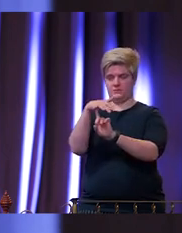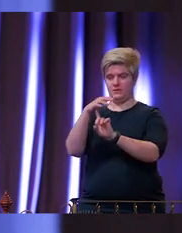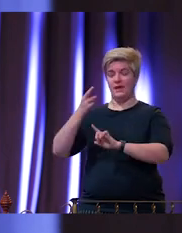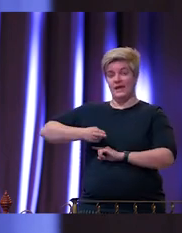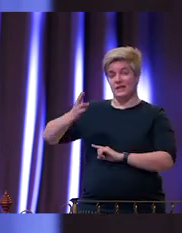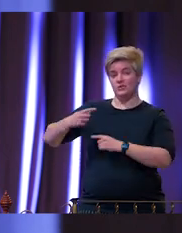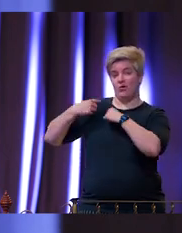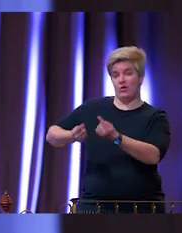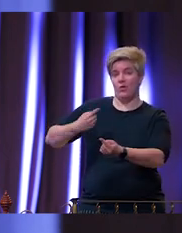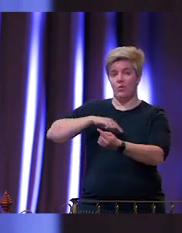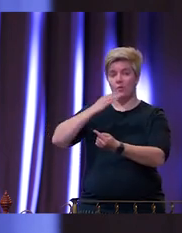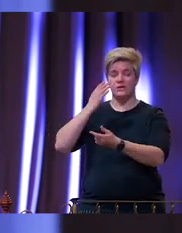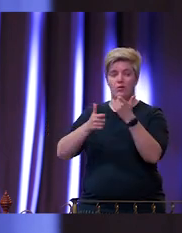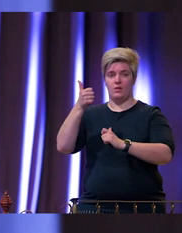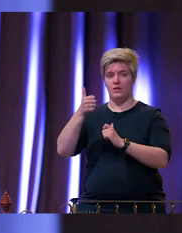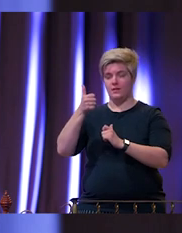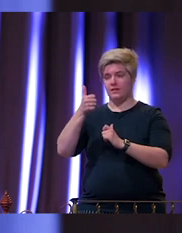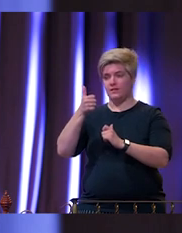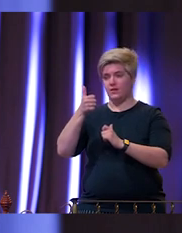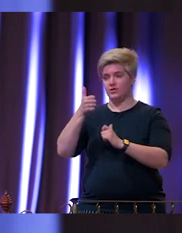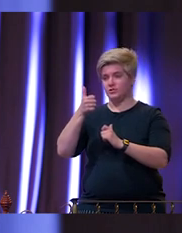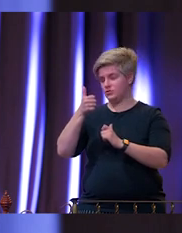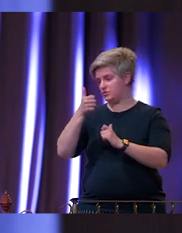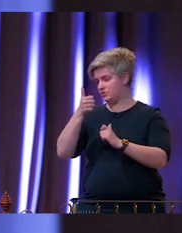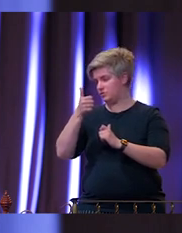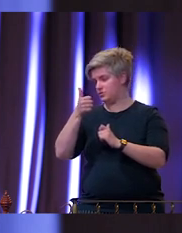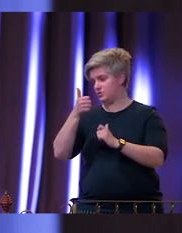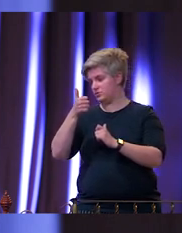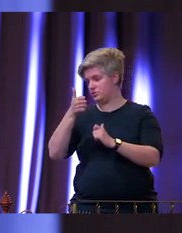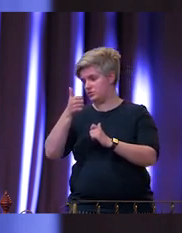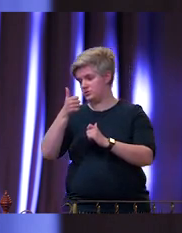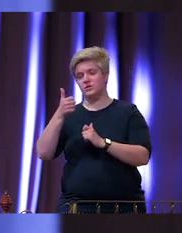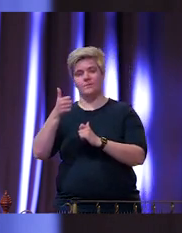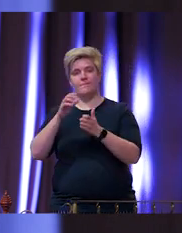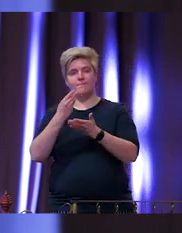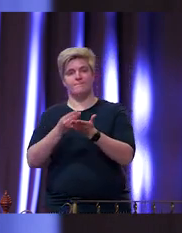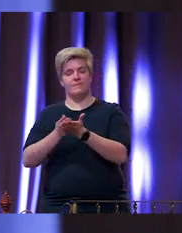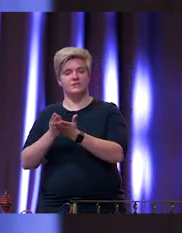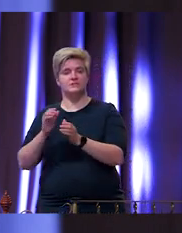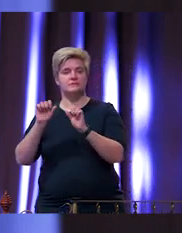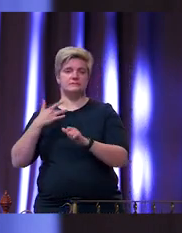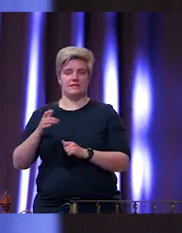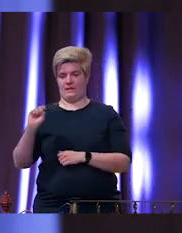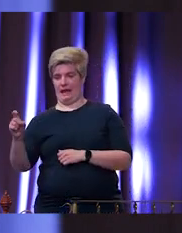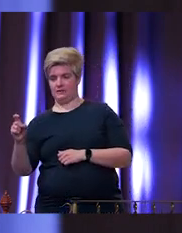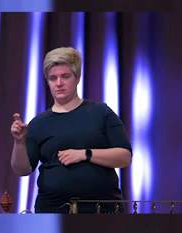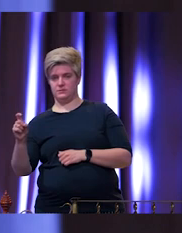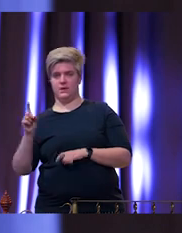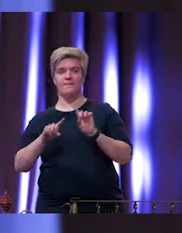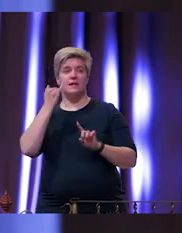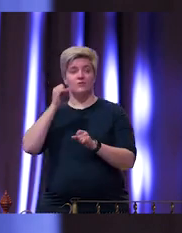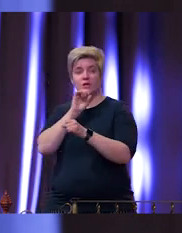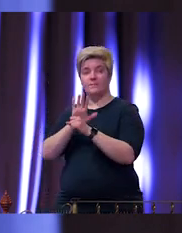larger organizations tend to be X, that organizations with larger budgets tend to be X. And so then if we're also only committing multi-year funding